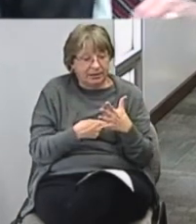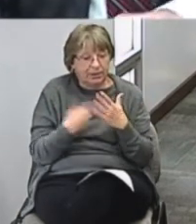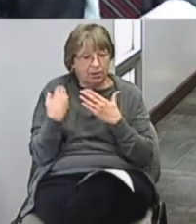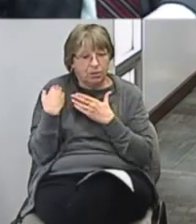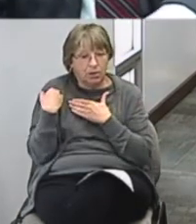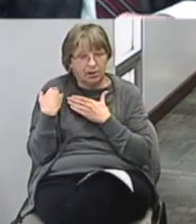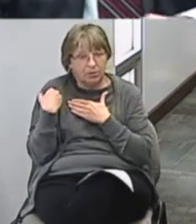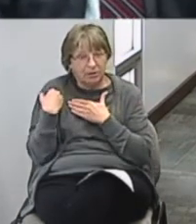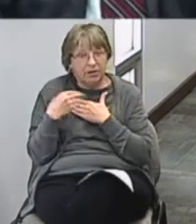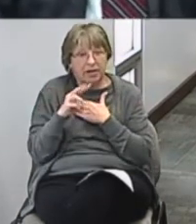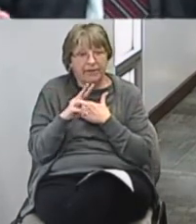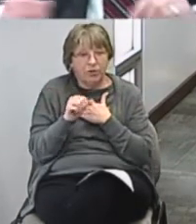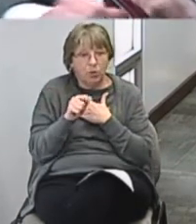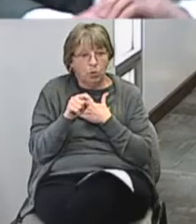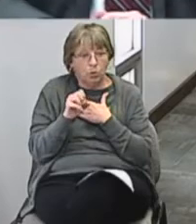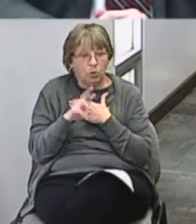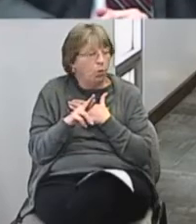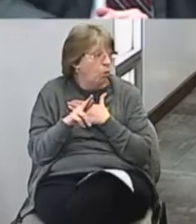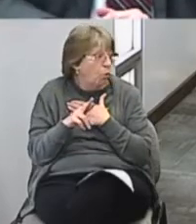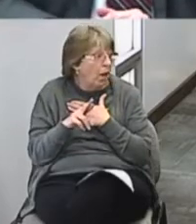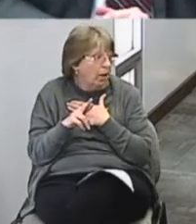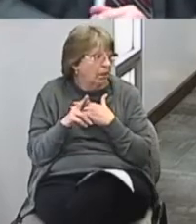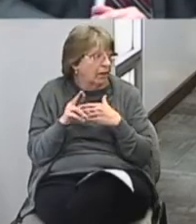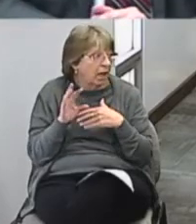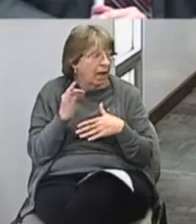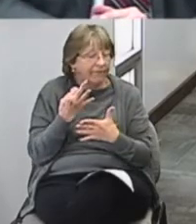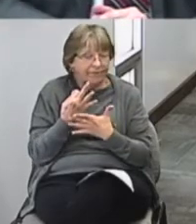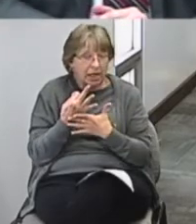responsibility of the water fees, water fund.